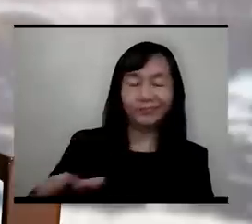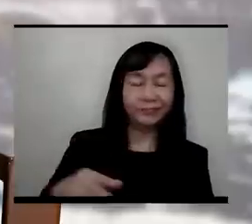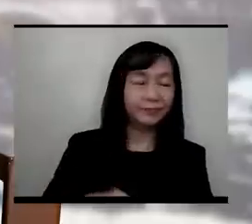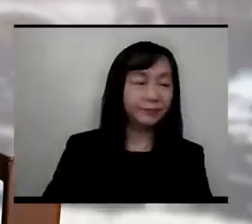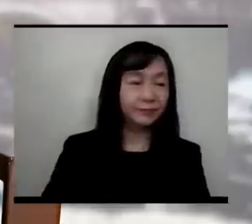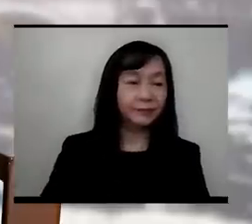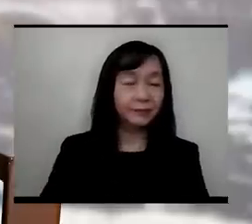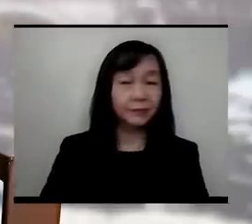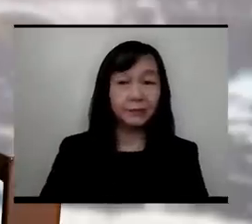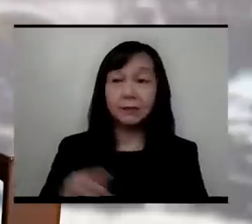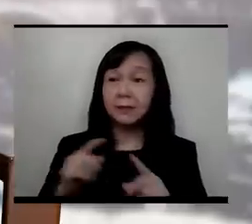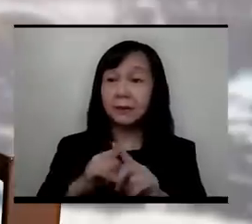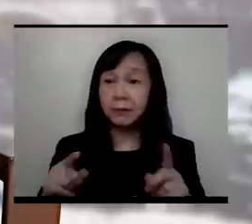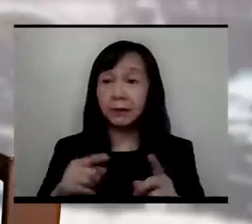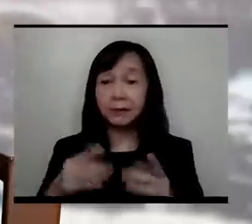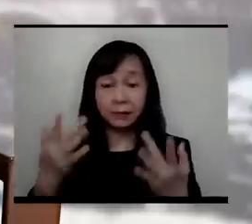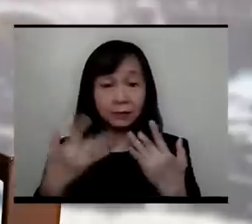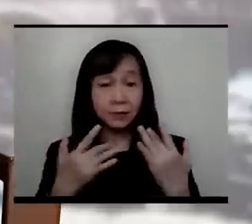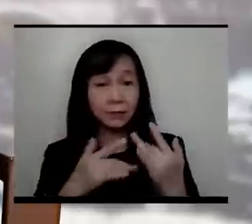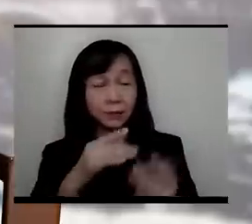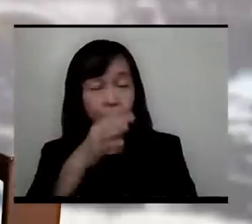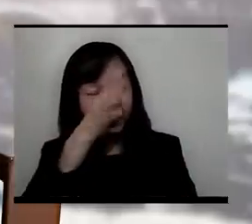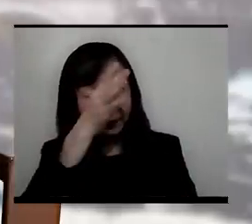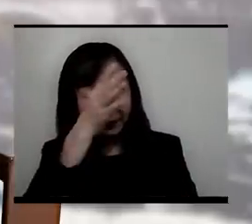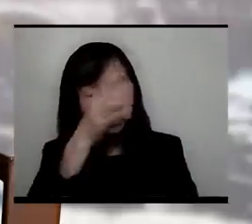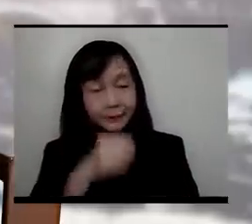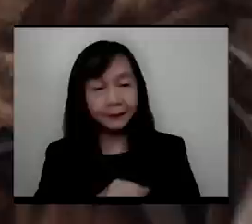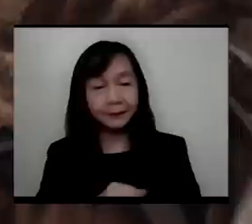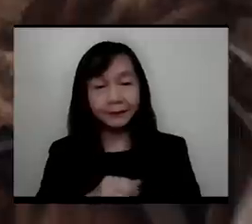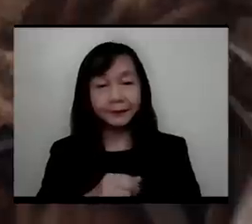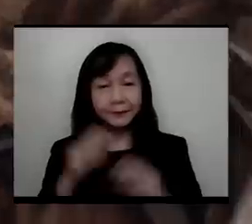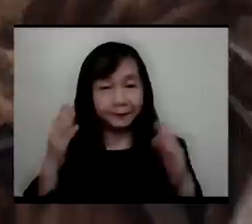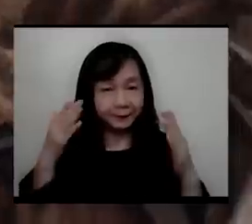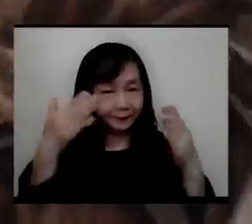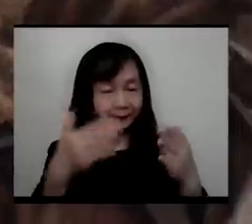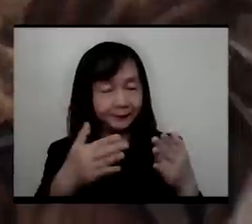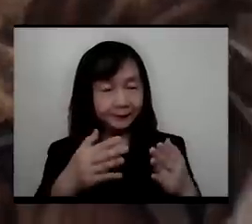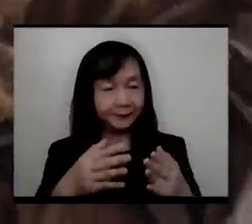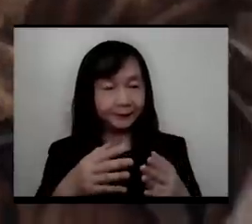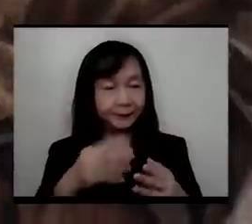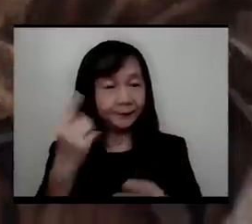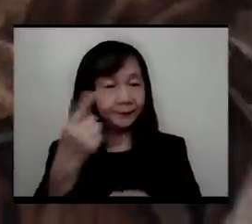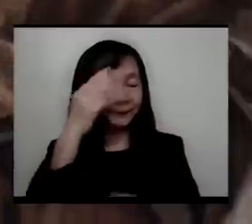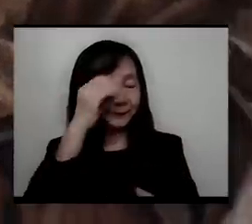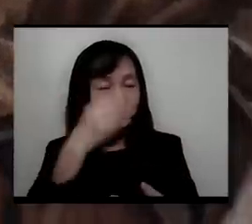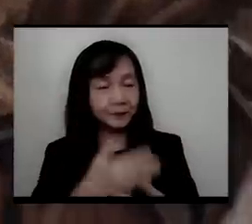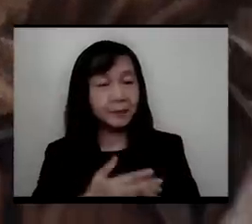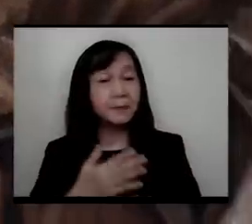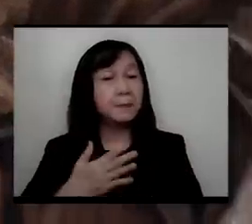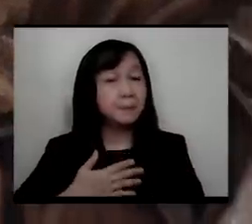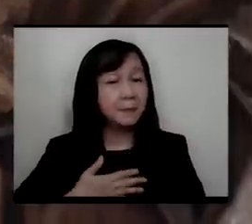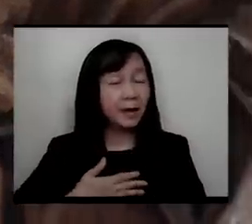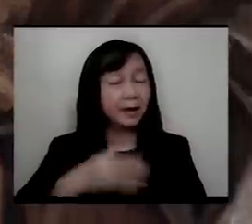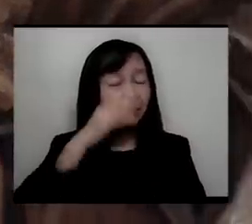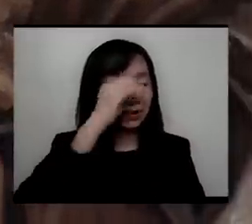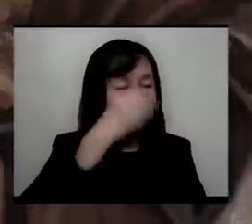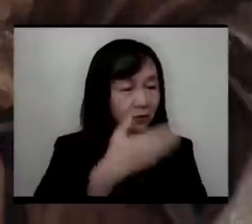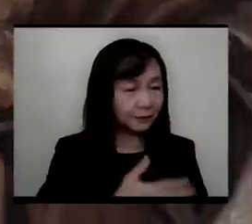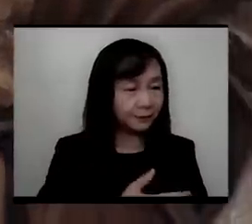But then the merciful father Addressed the elder son My son He said